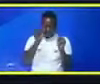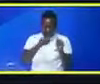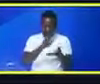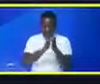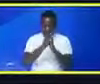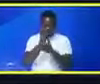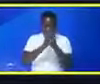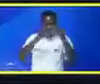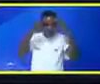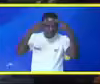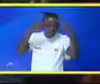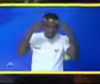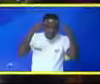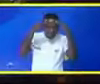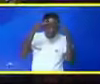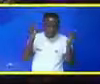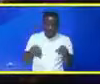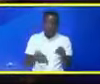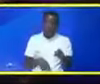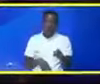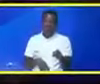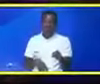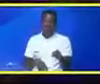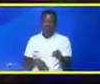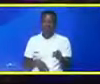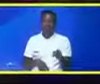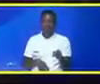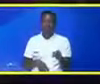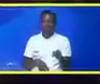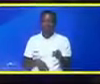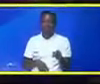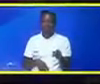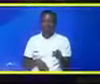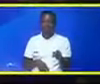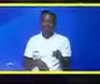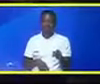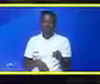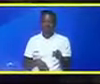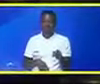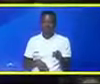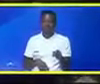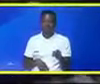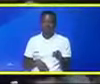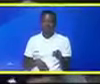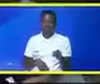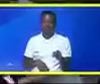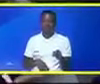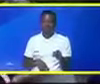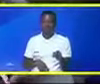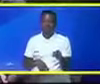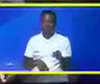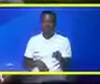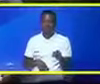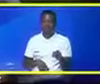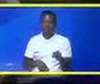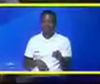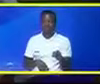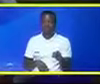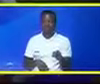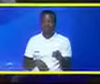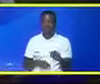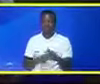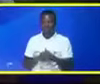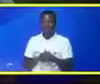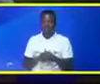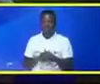Doors. I've stretched myself so much. Forgive me for just coughing while I preach. Hallelujah.